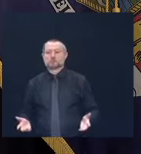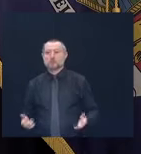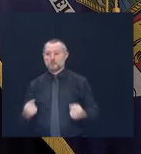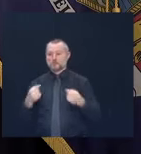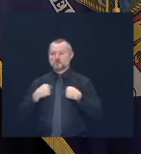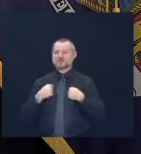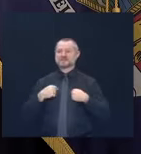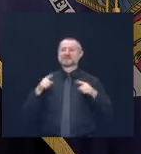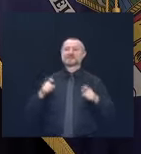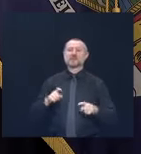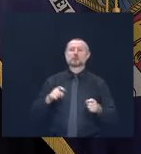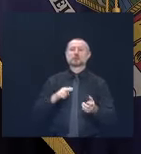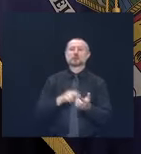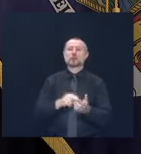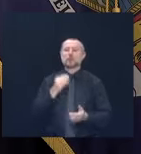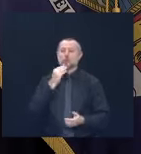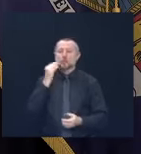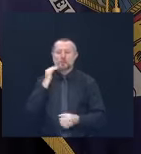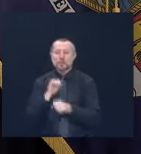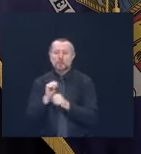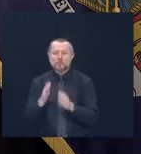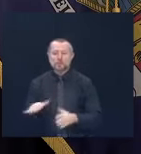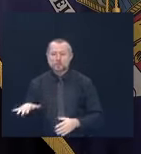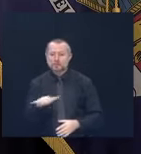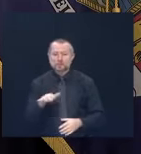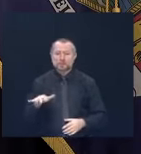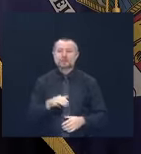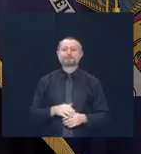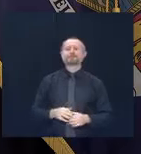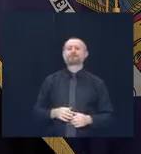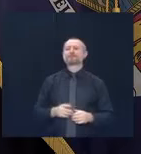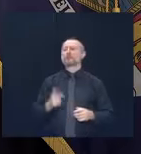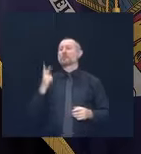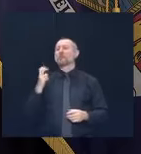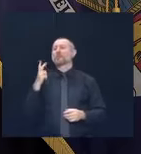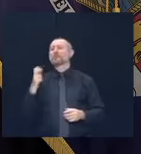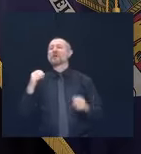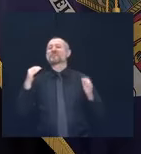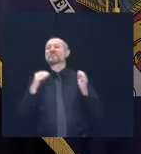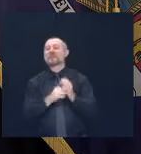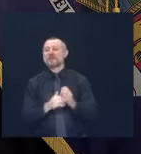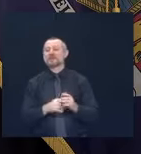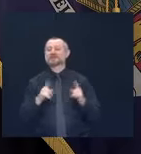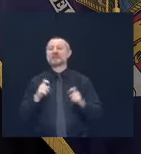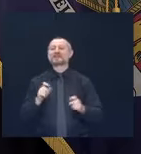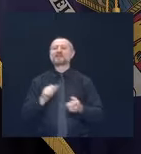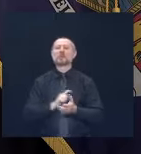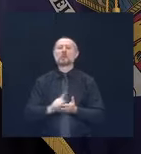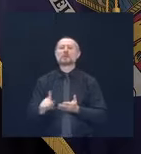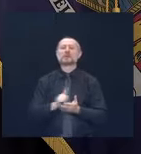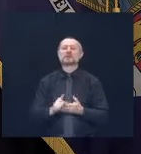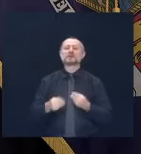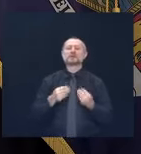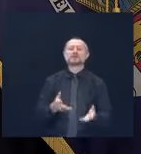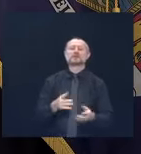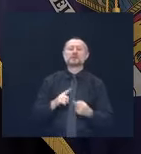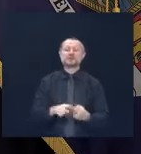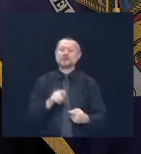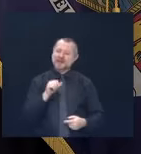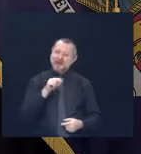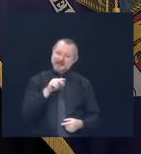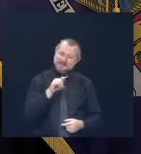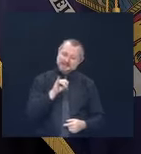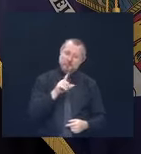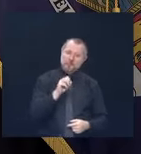workers. We do hundreds of thousands of antigen tests per week. So you would